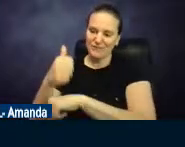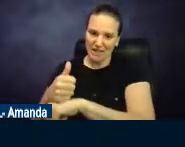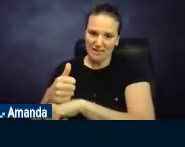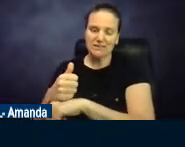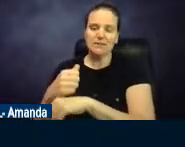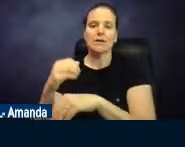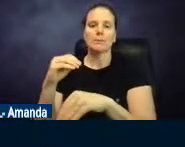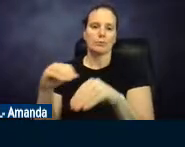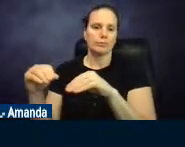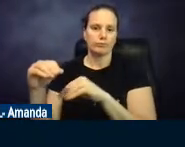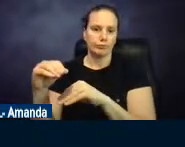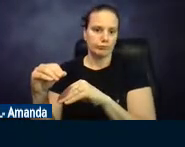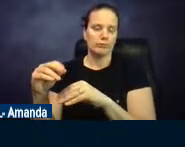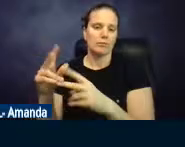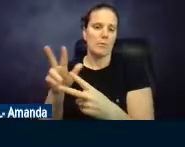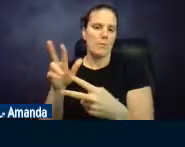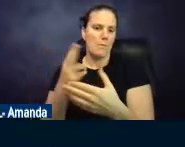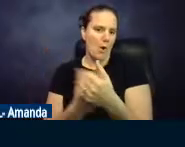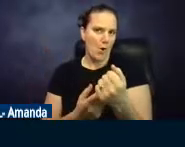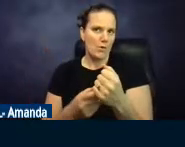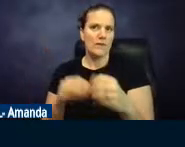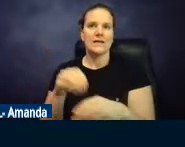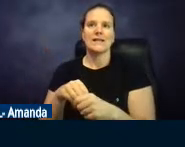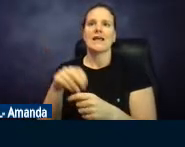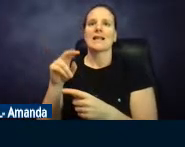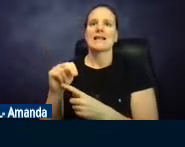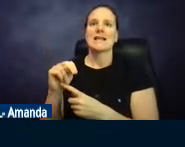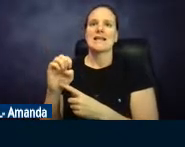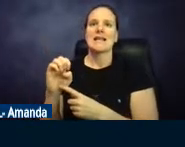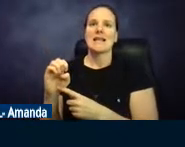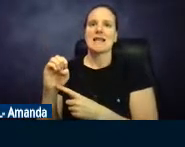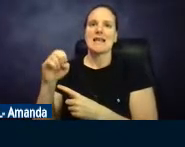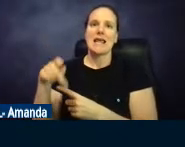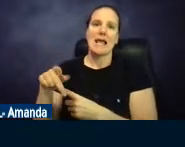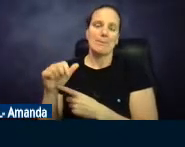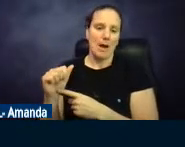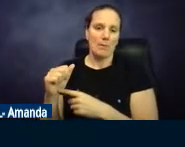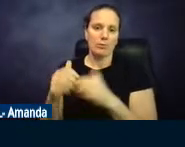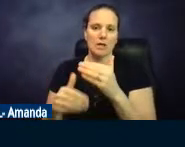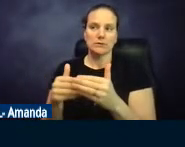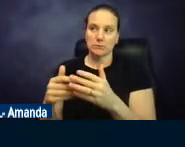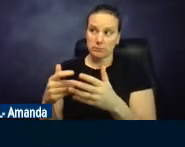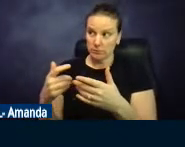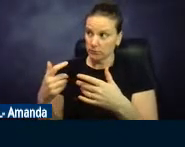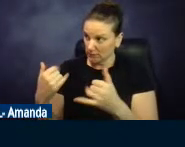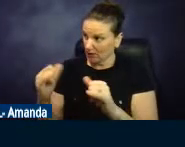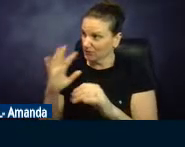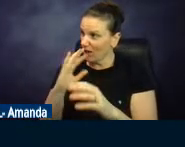process as we continue to have conversations with the Coast Guard. We have